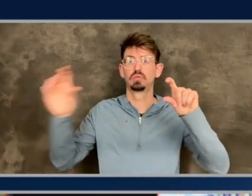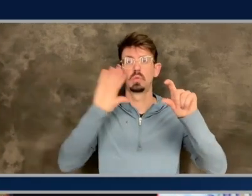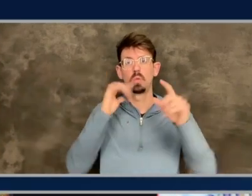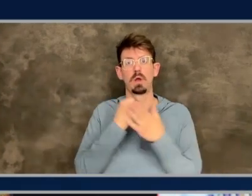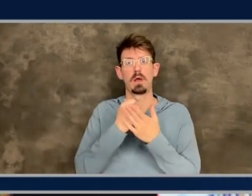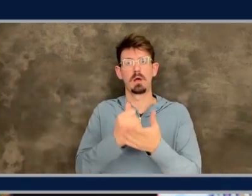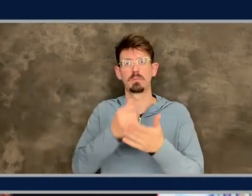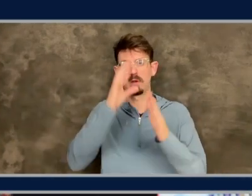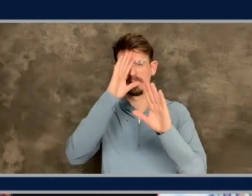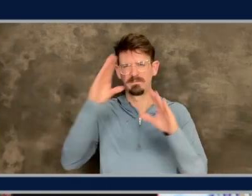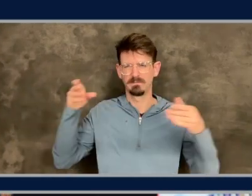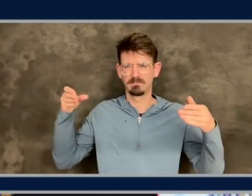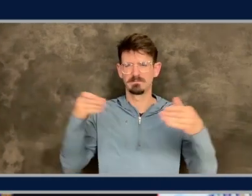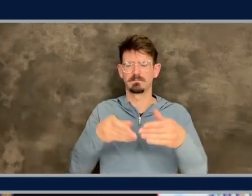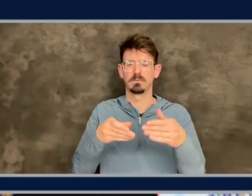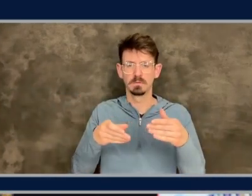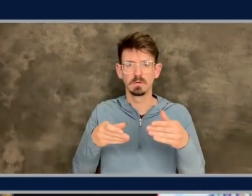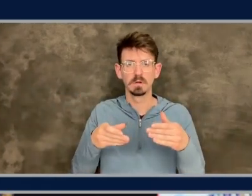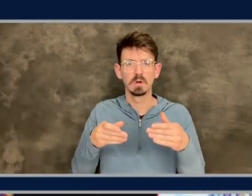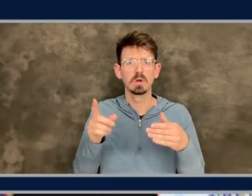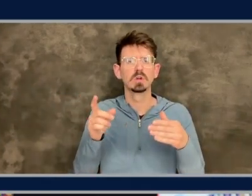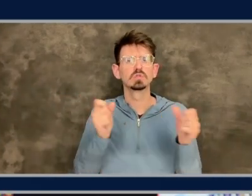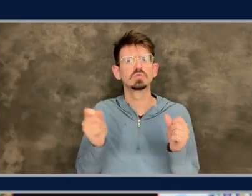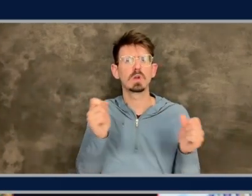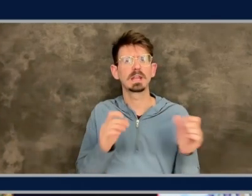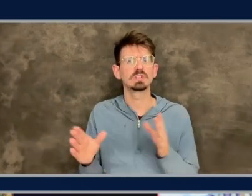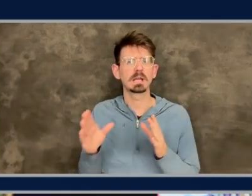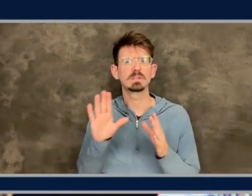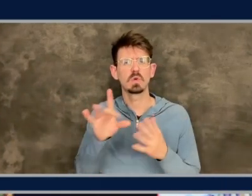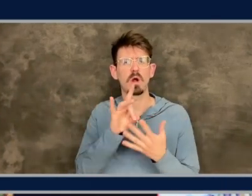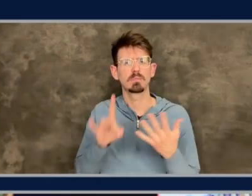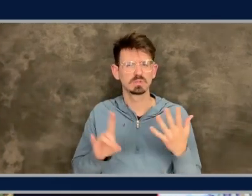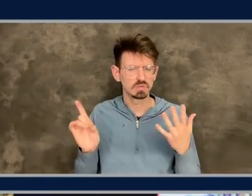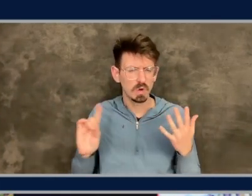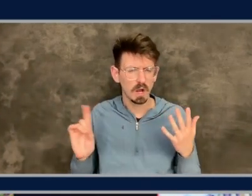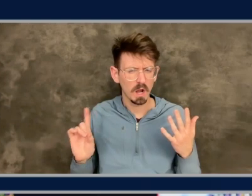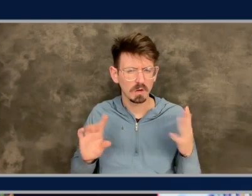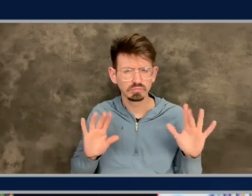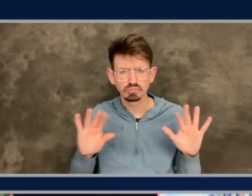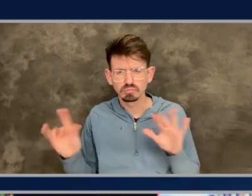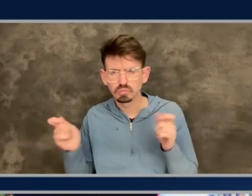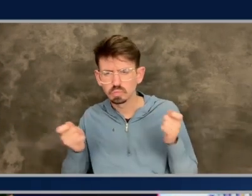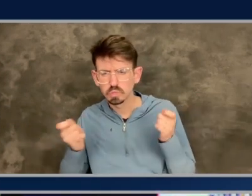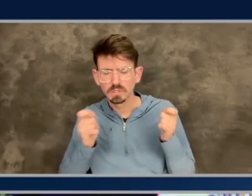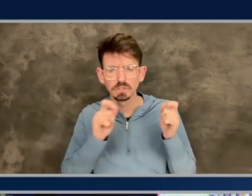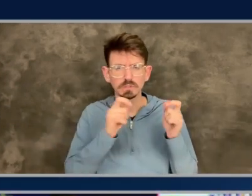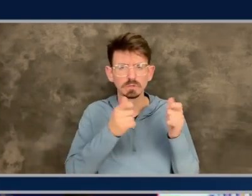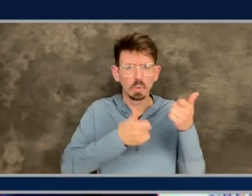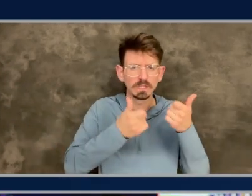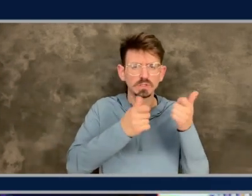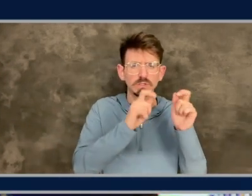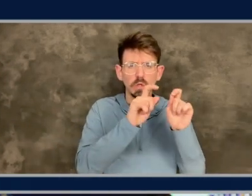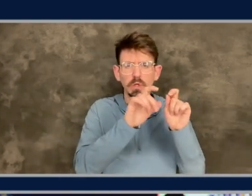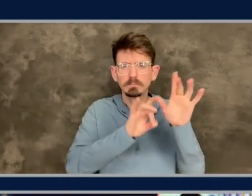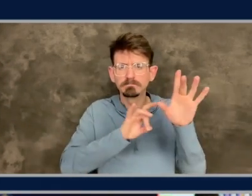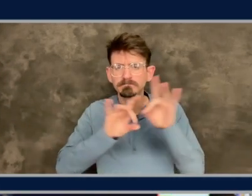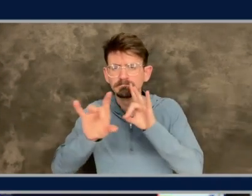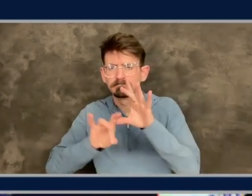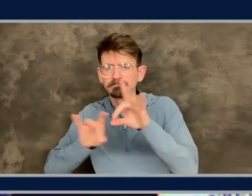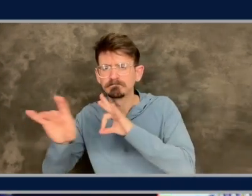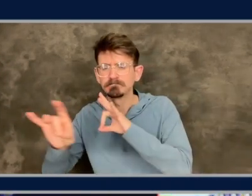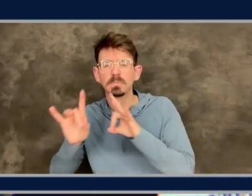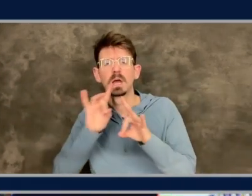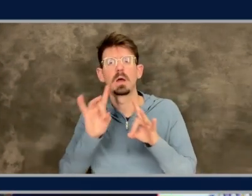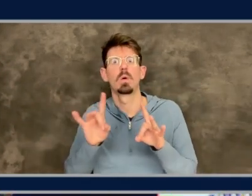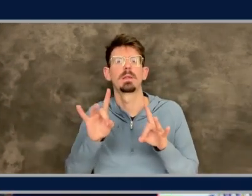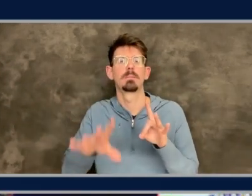on where you want to strategize your adoption. So if you want to look at, I think this is a good time where I can mention that the dashboard